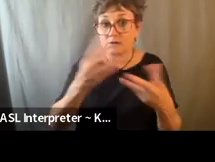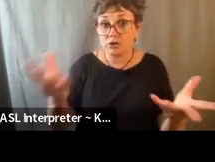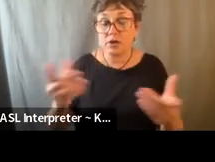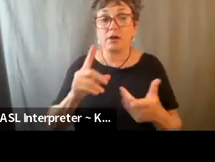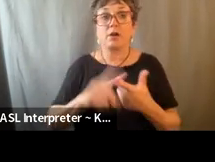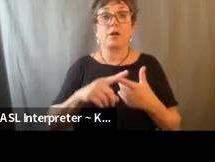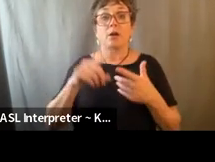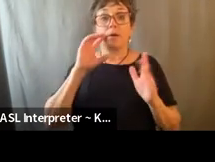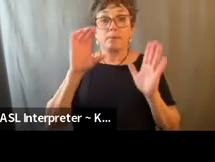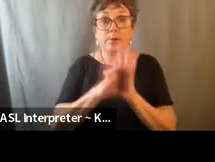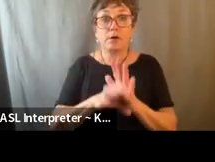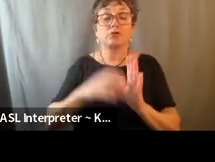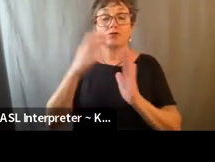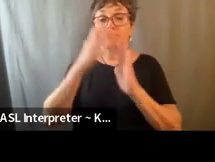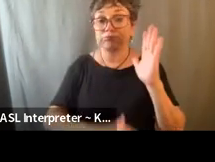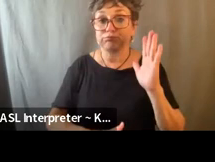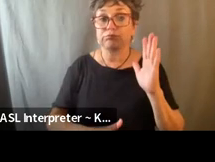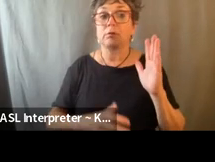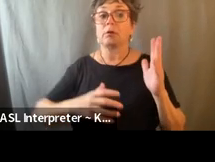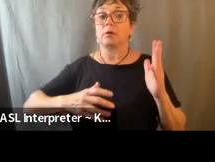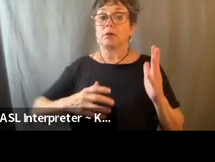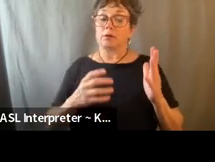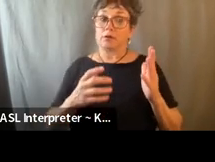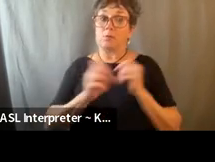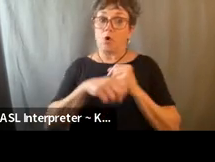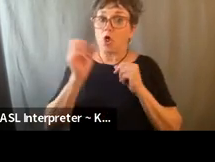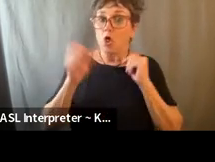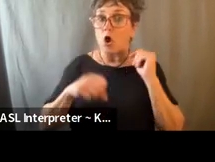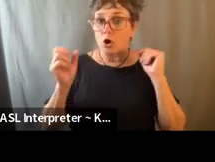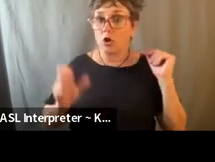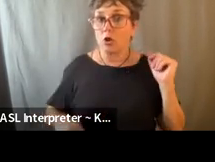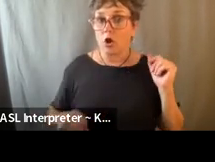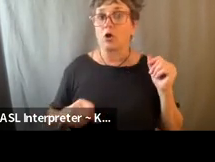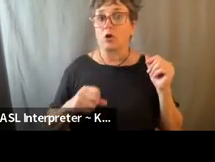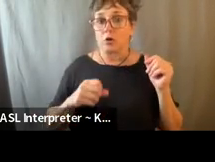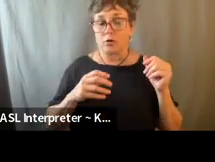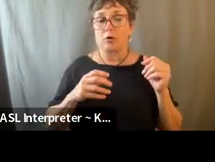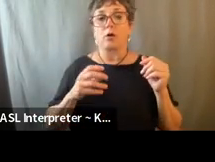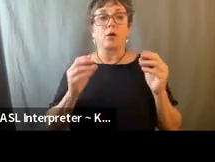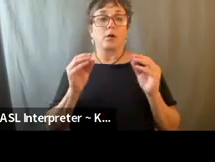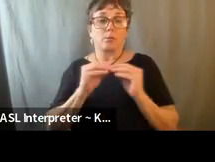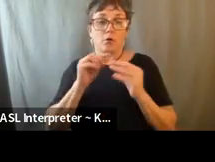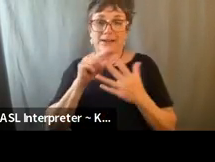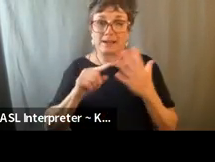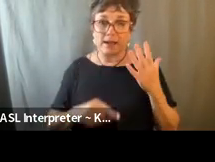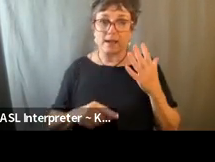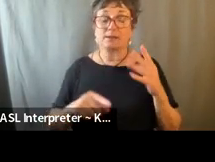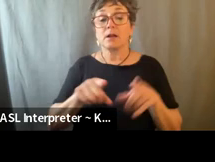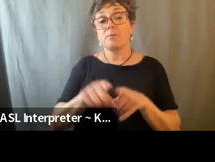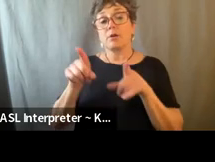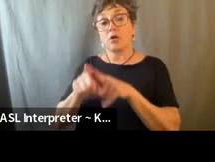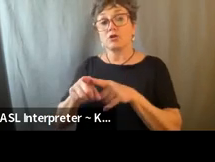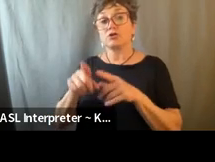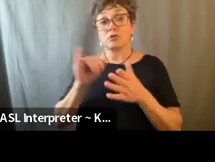information. That's kind of a great place for that longer form, more details. But you could also take